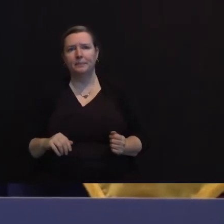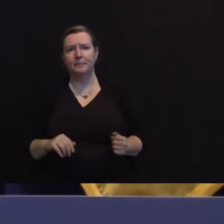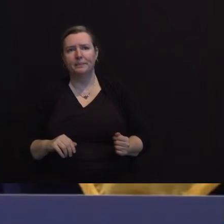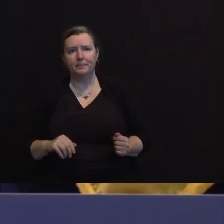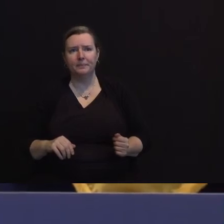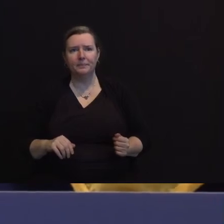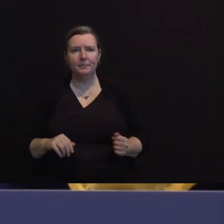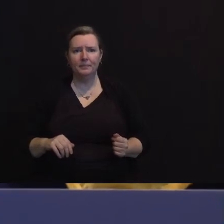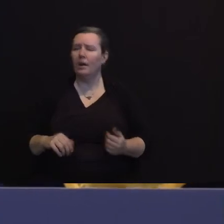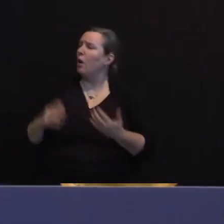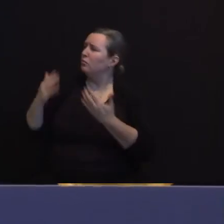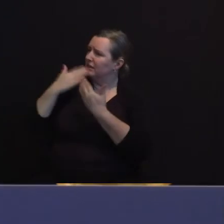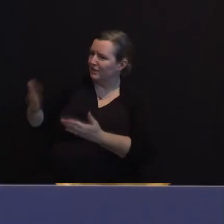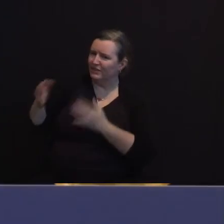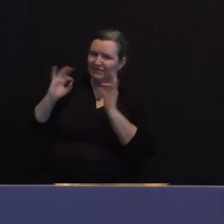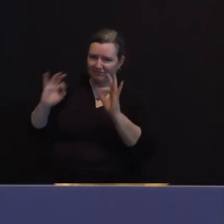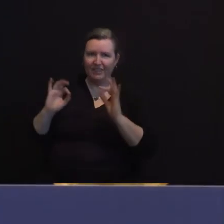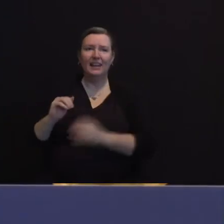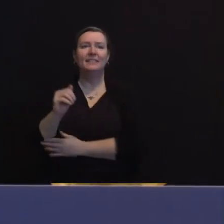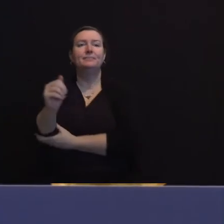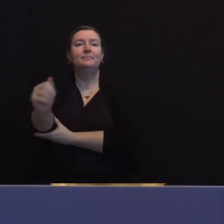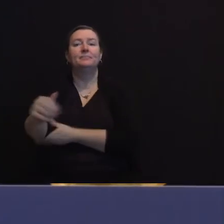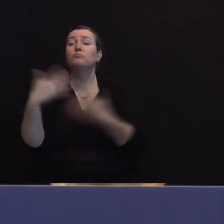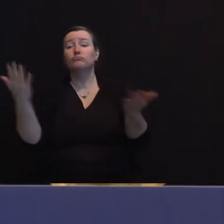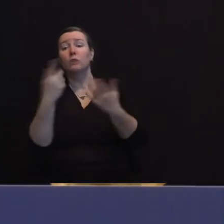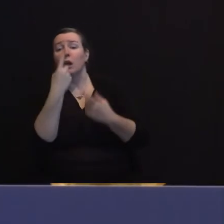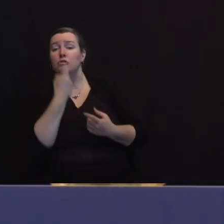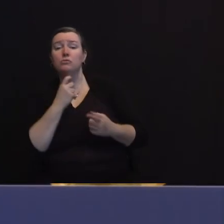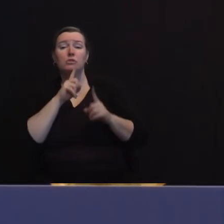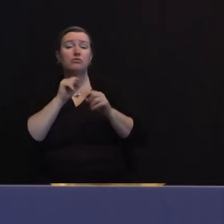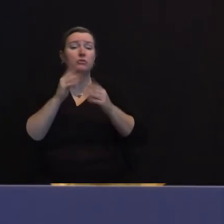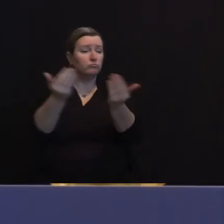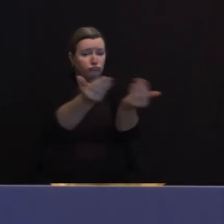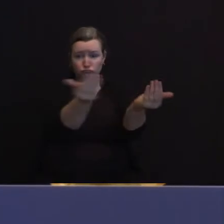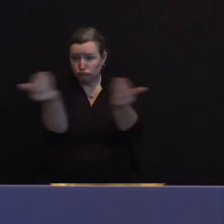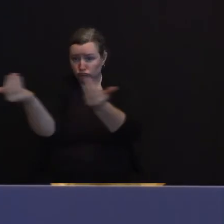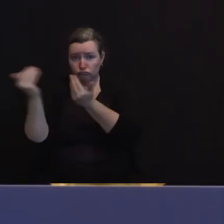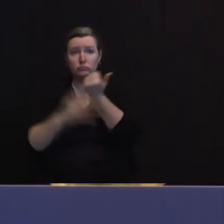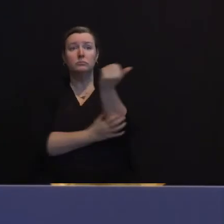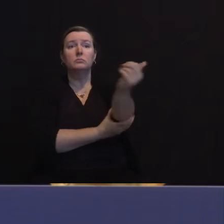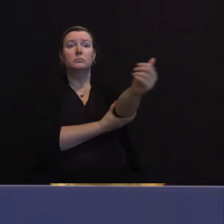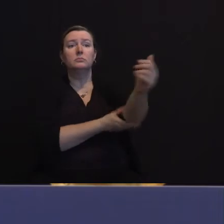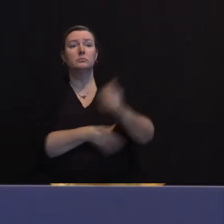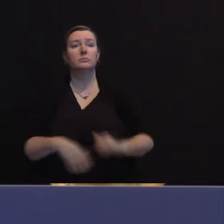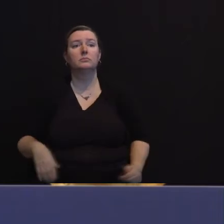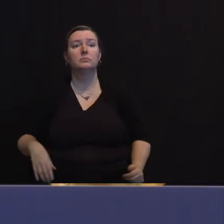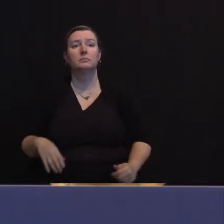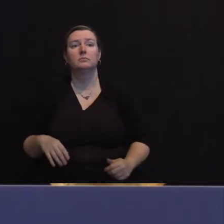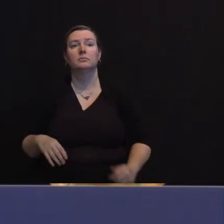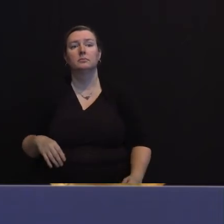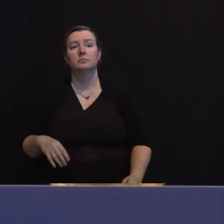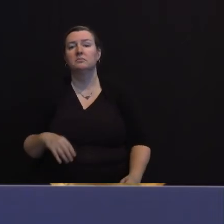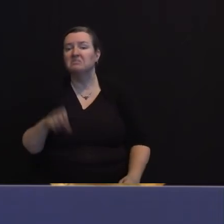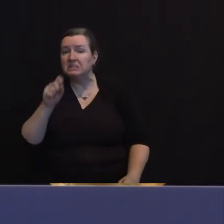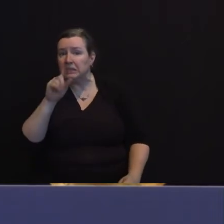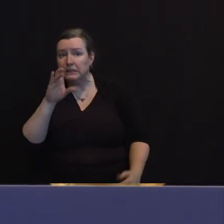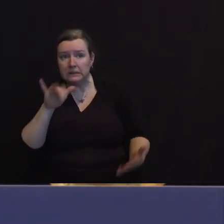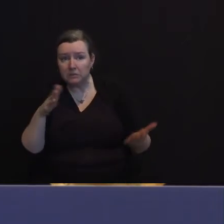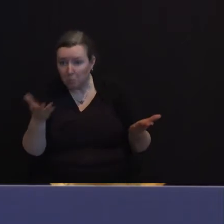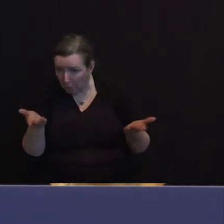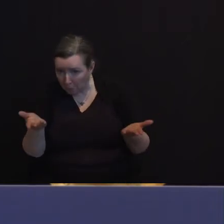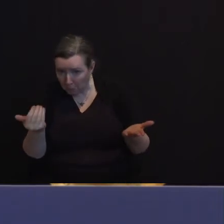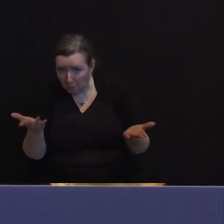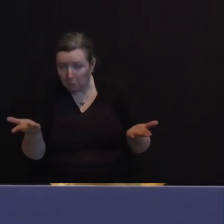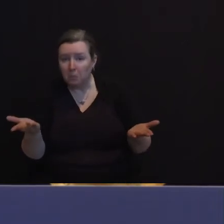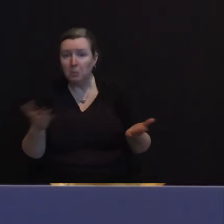Pat. I think we'll start over here with Stacy. Aswan's got the mic today. We will